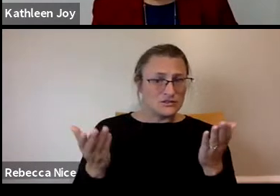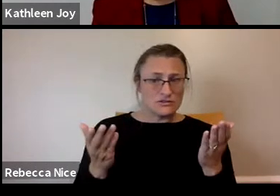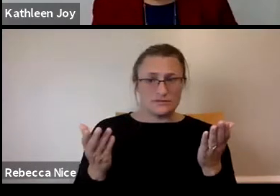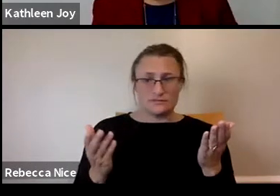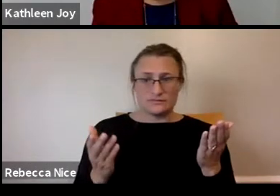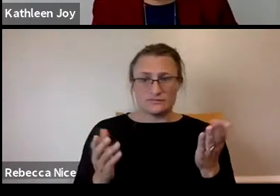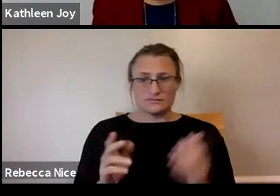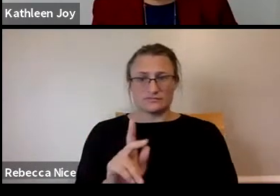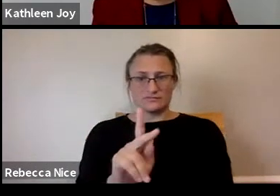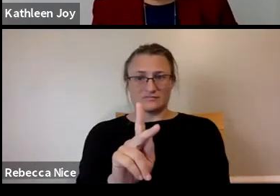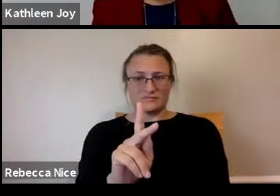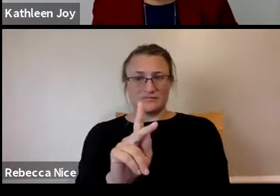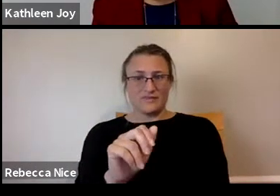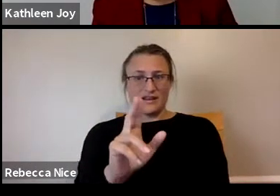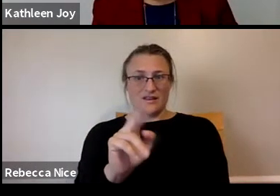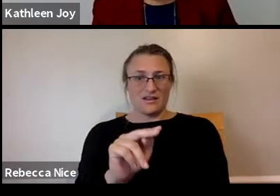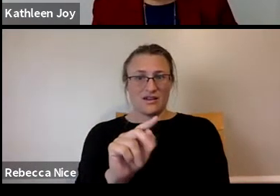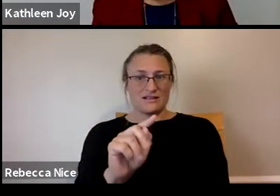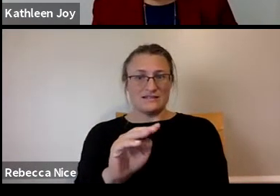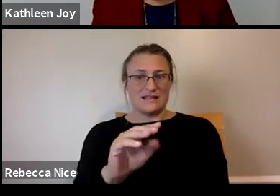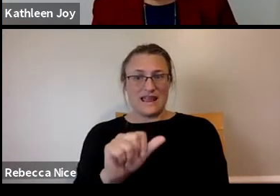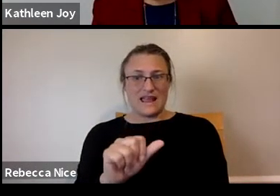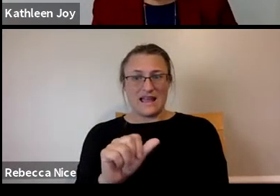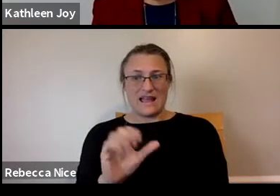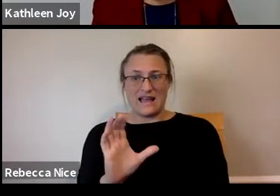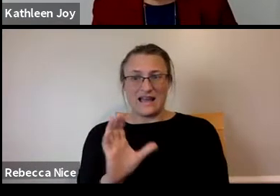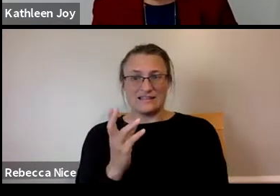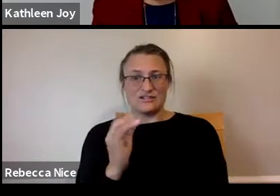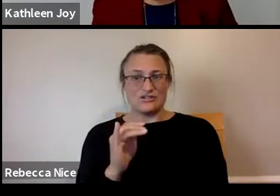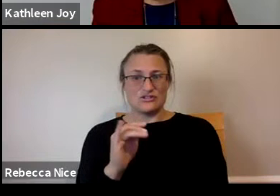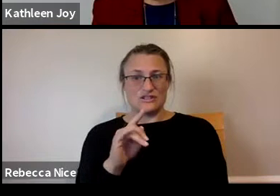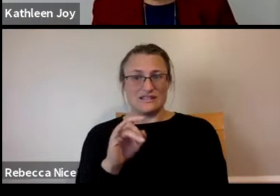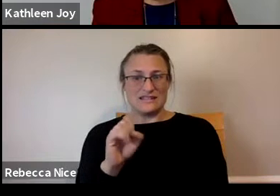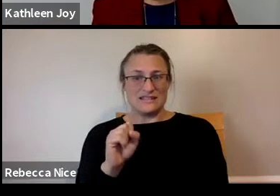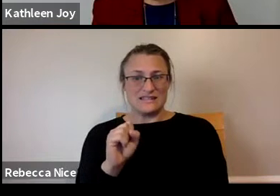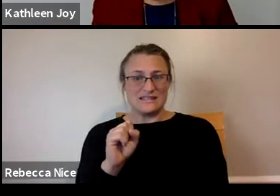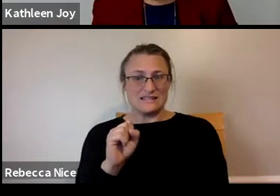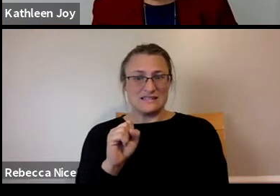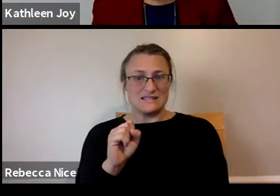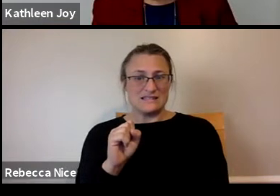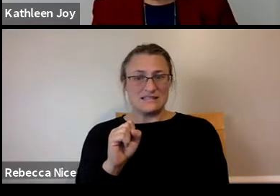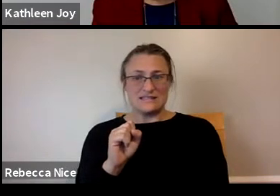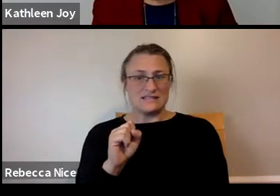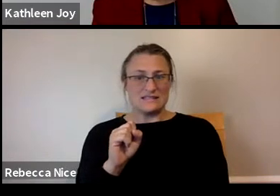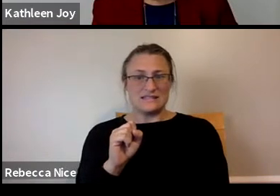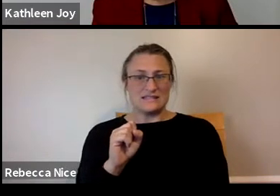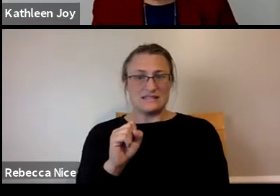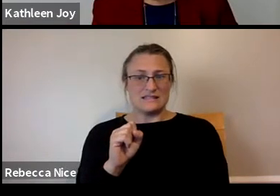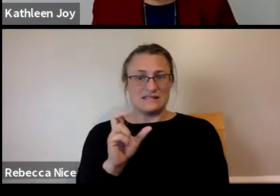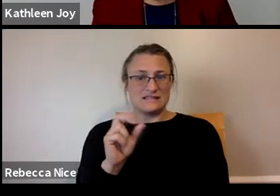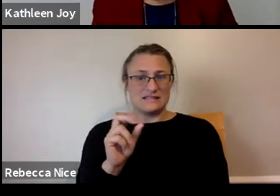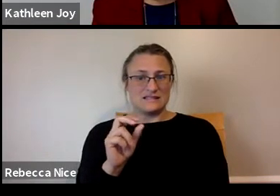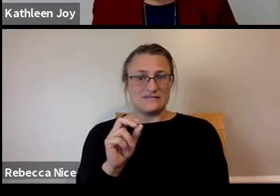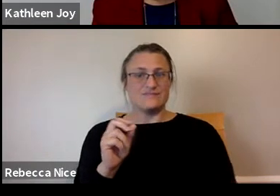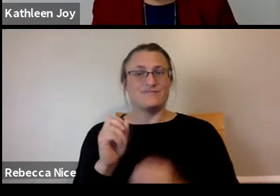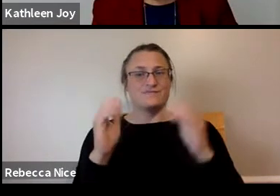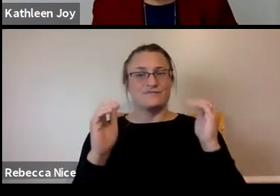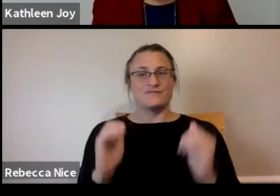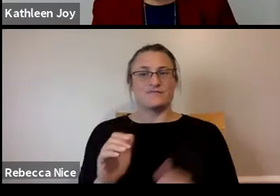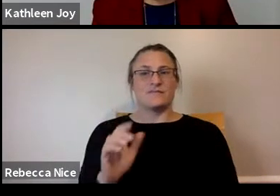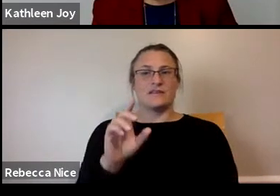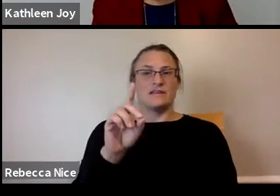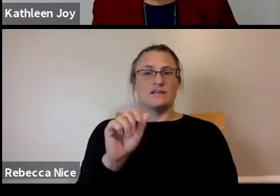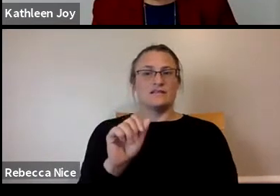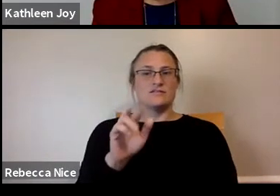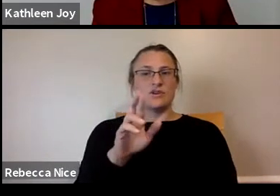Kautenia Chitnis. Apparently not. Darnell Childs, did we find